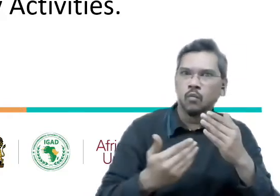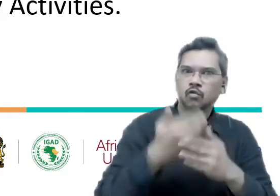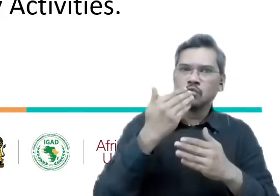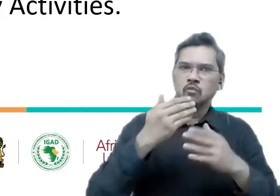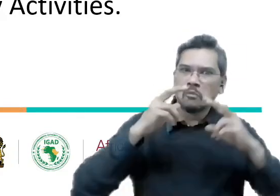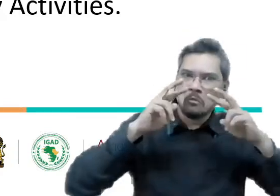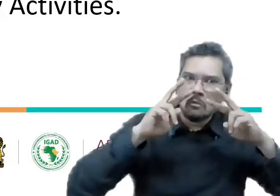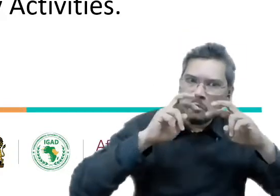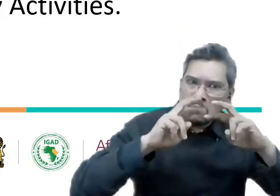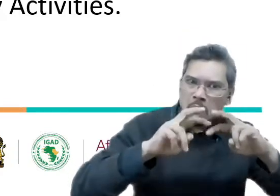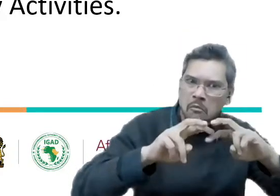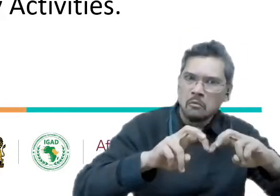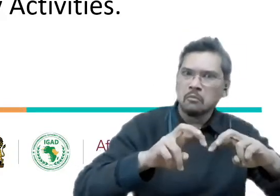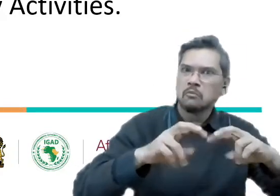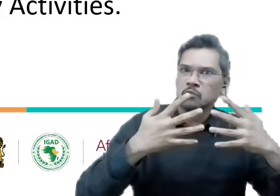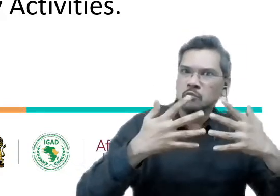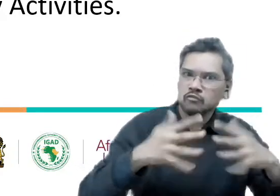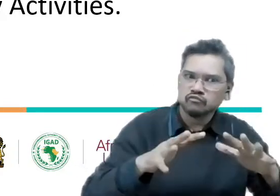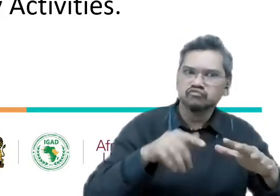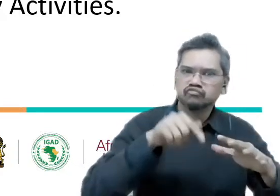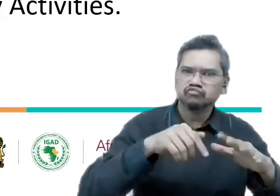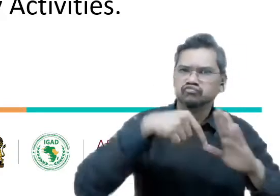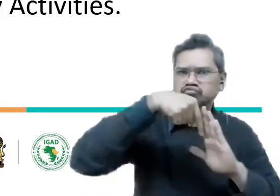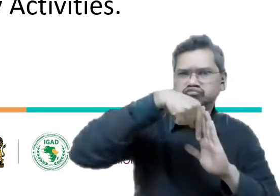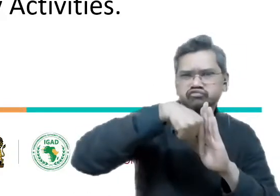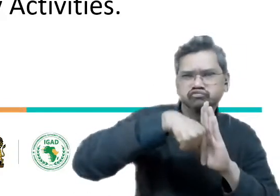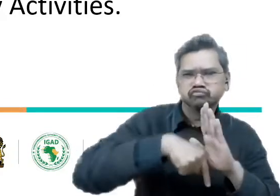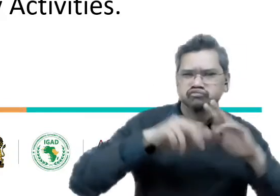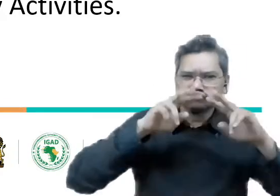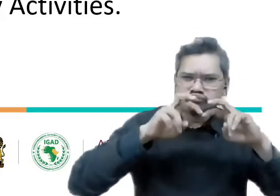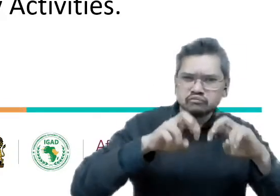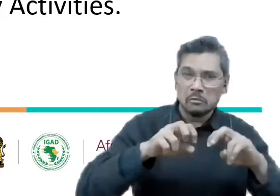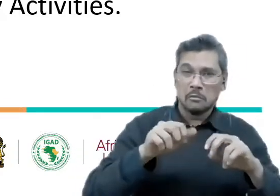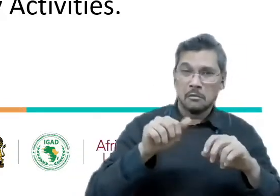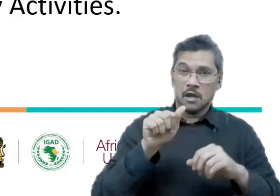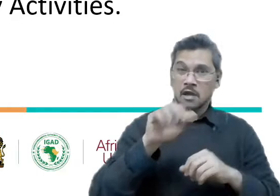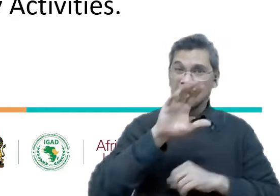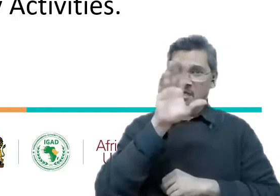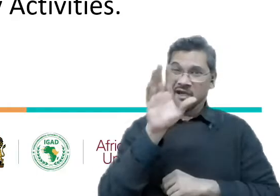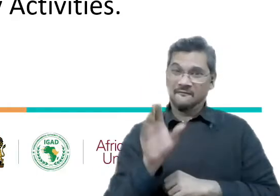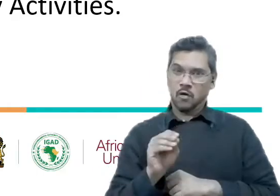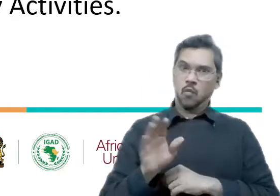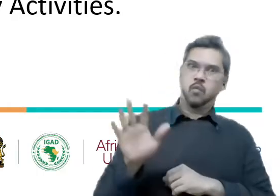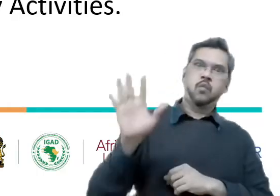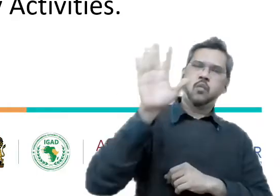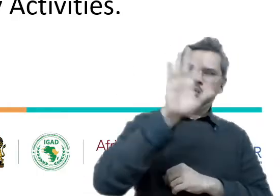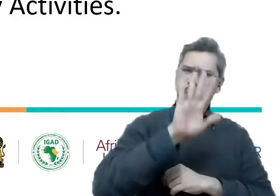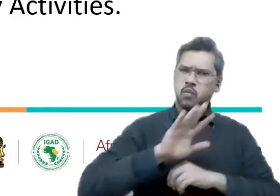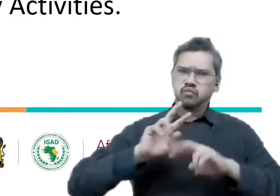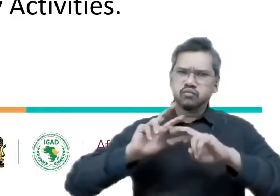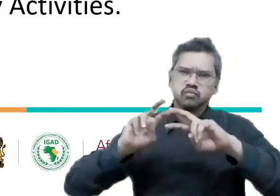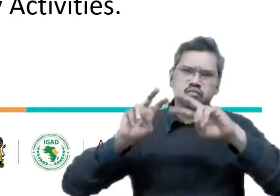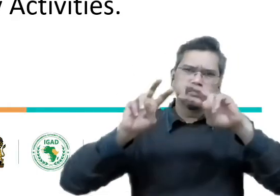was widely conducted on the continent, and a lot of consultation with partners and